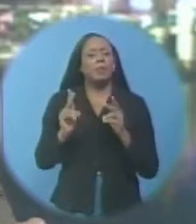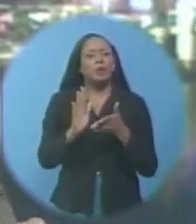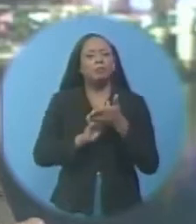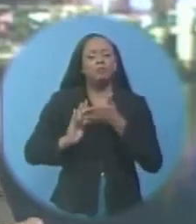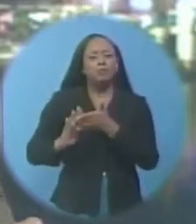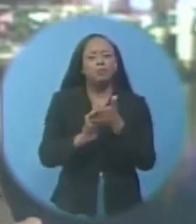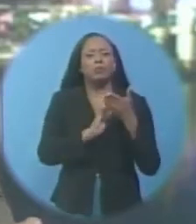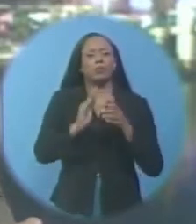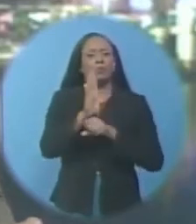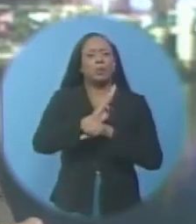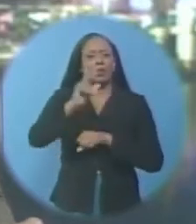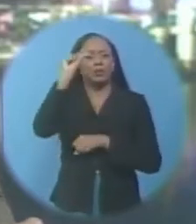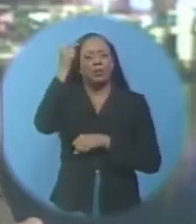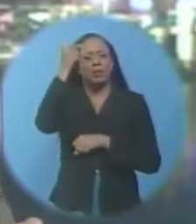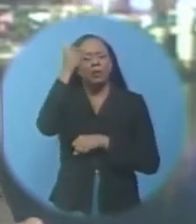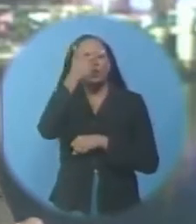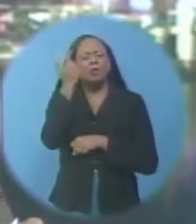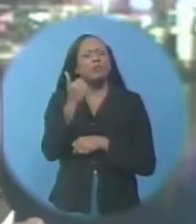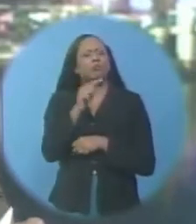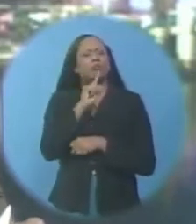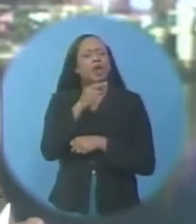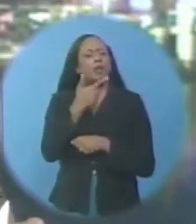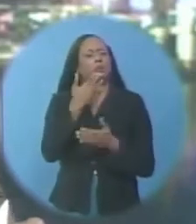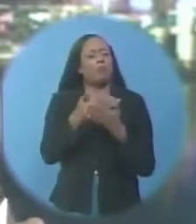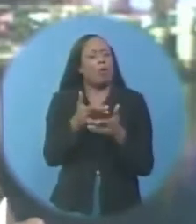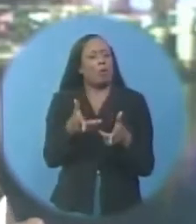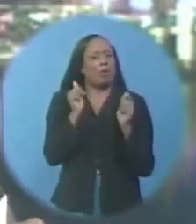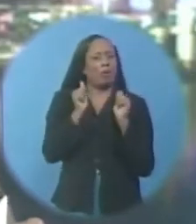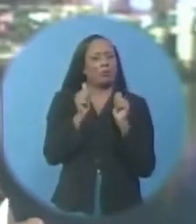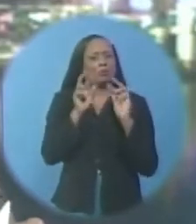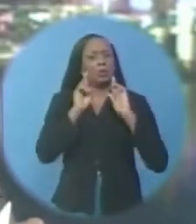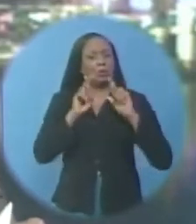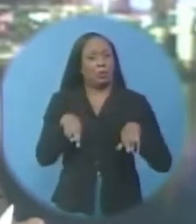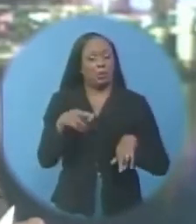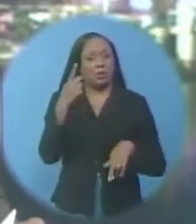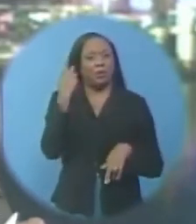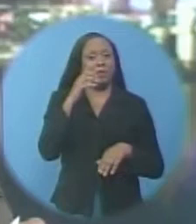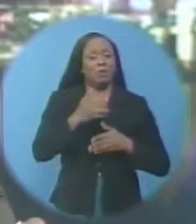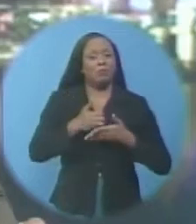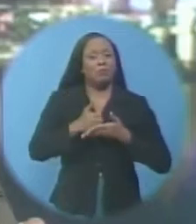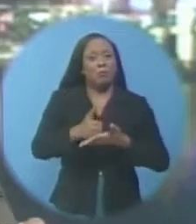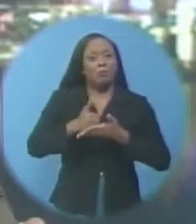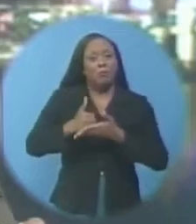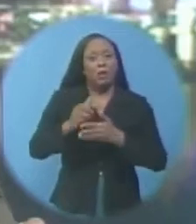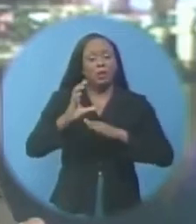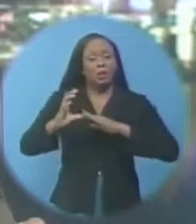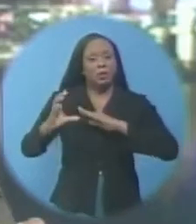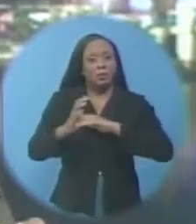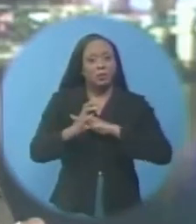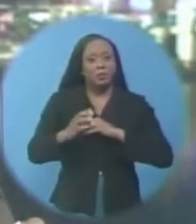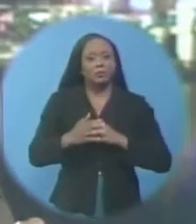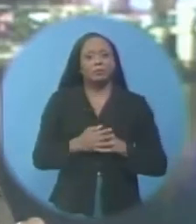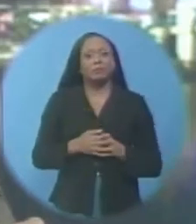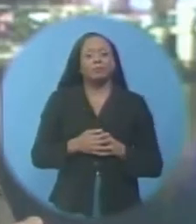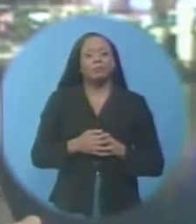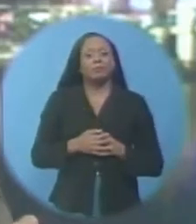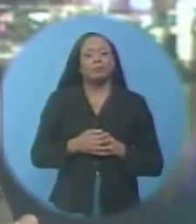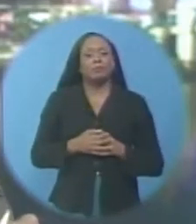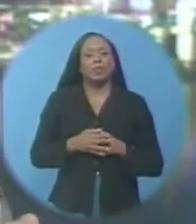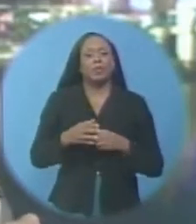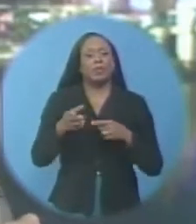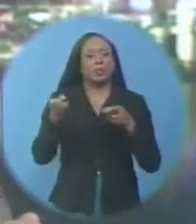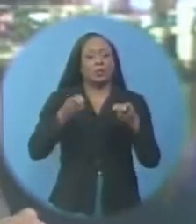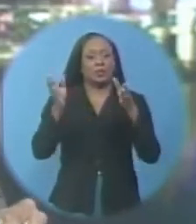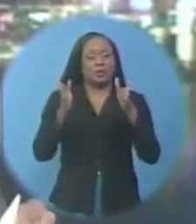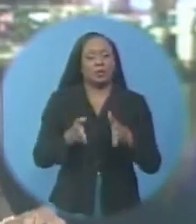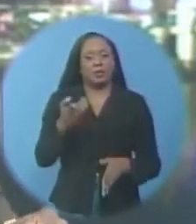way in which it's responding to the disaster situations in the region. And of course, that commendation came from Director General of